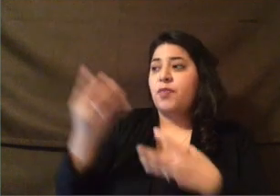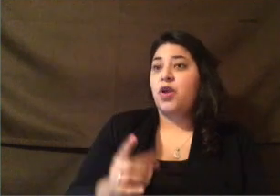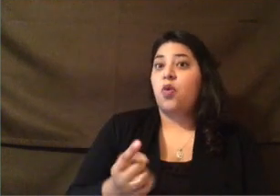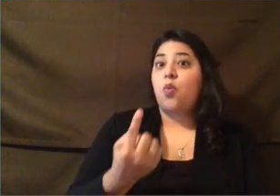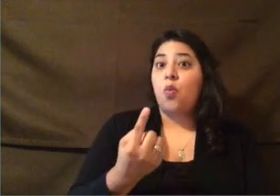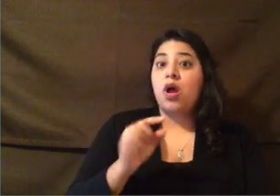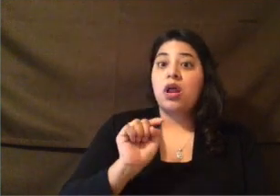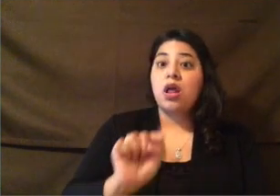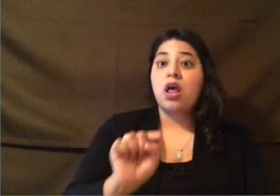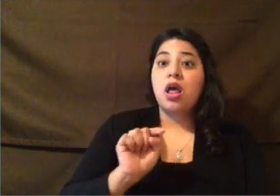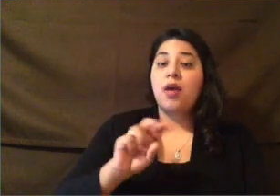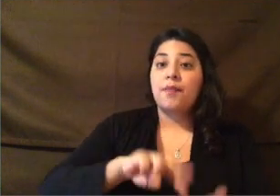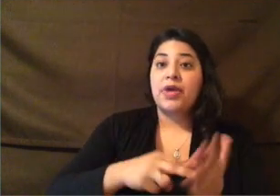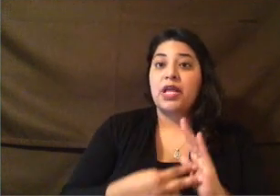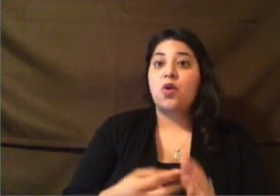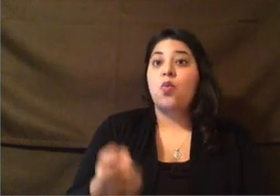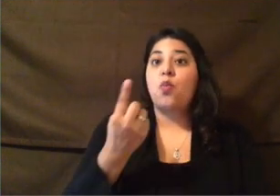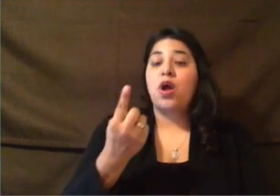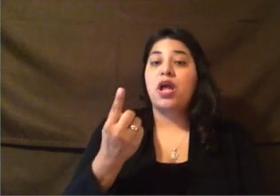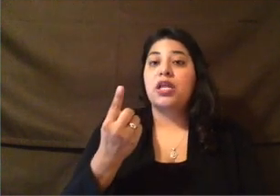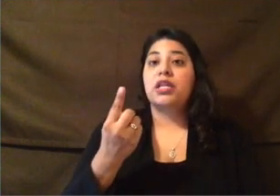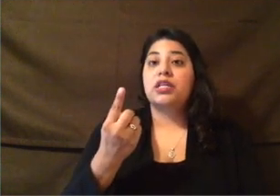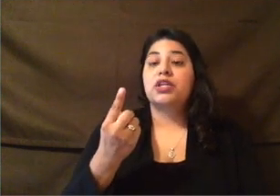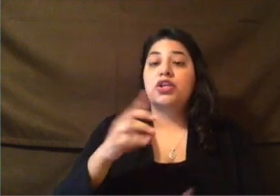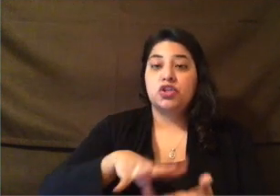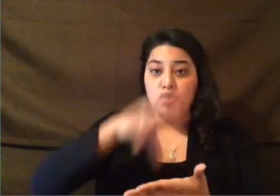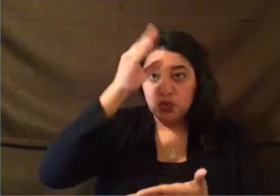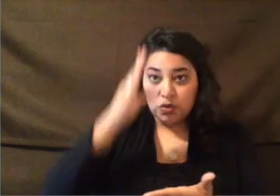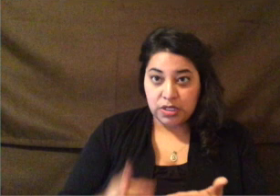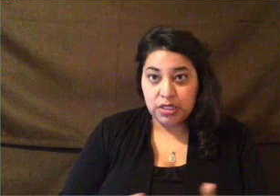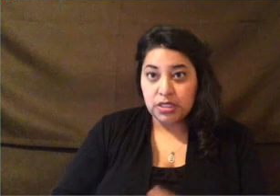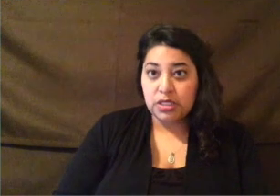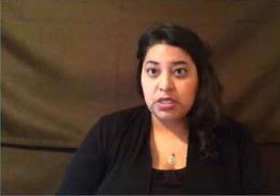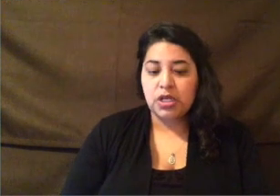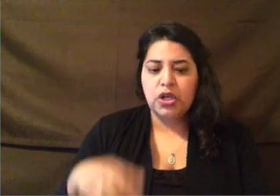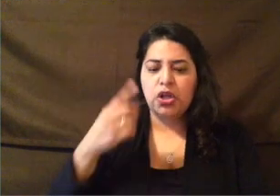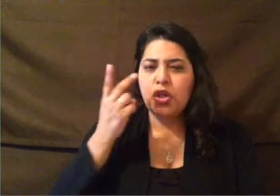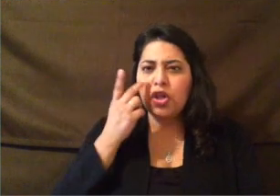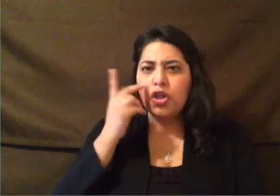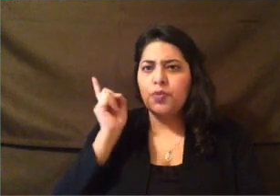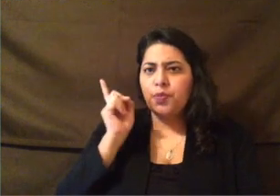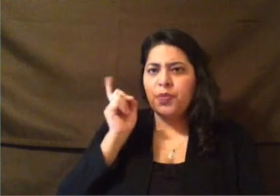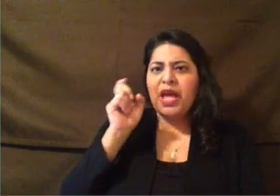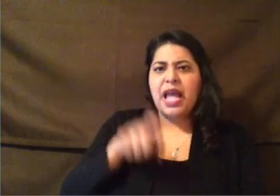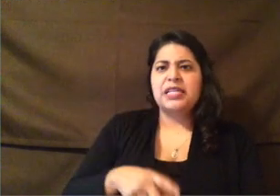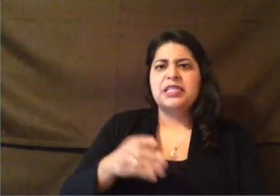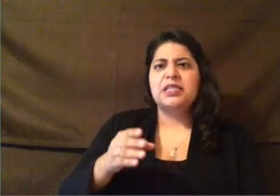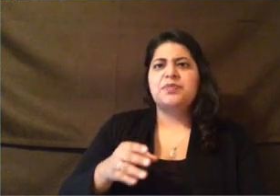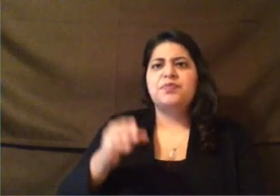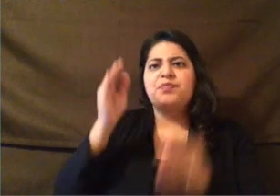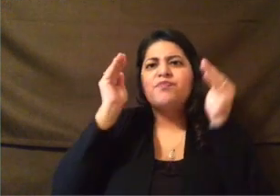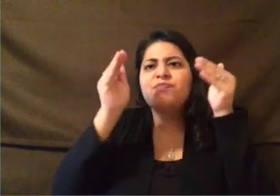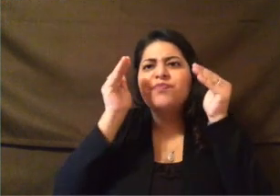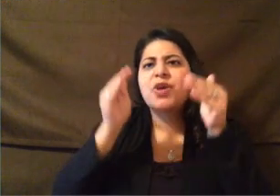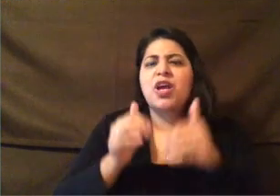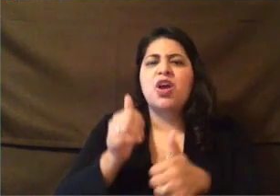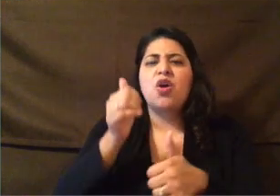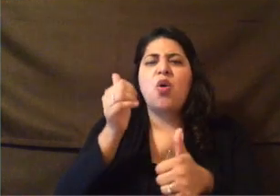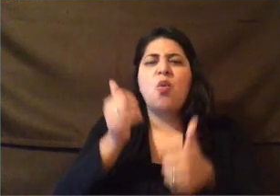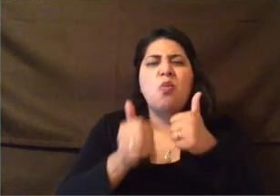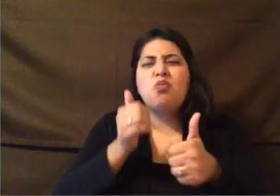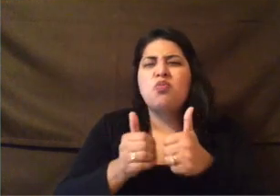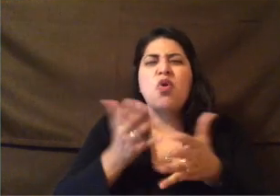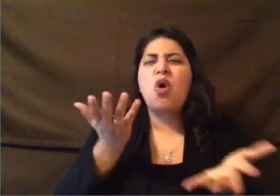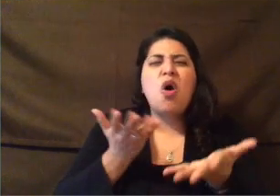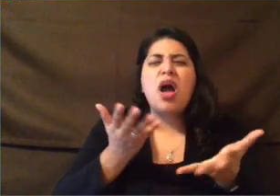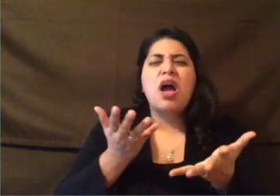this case, I see that the key is telling me that one dot means one student. So when you look at your dot plots, you need to